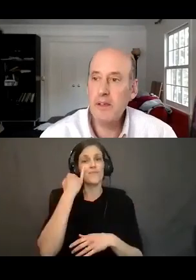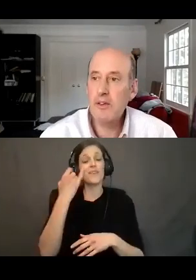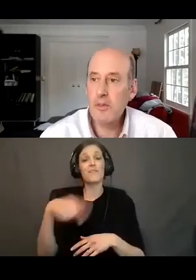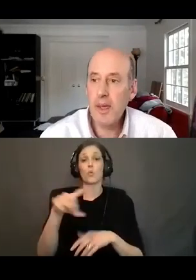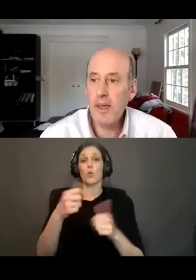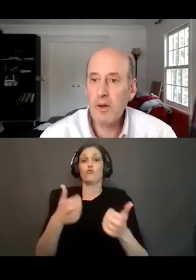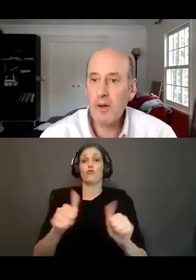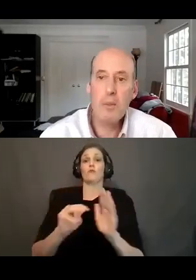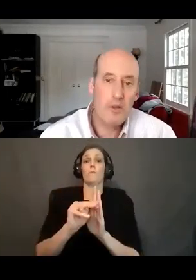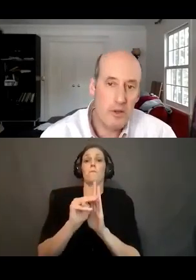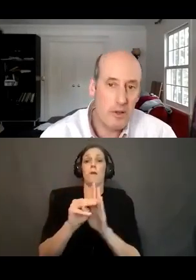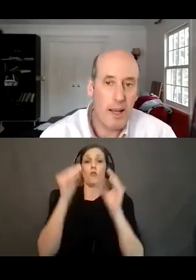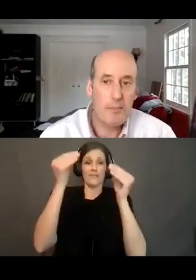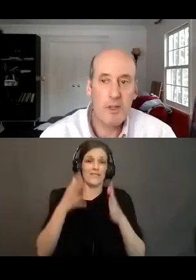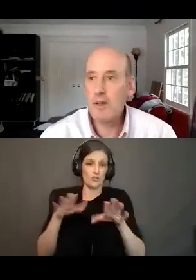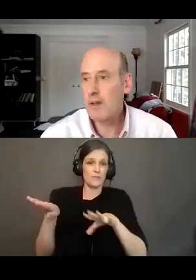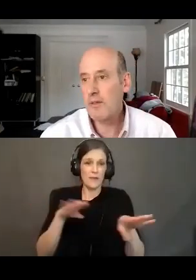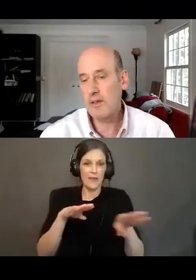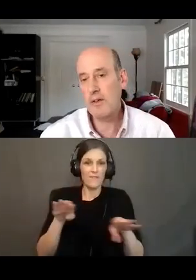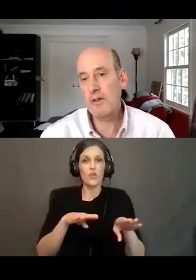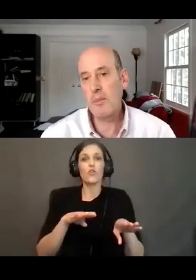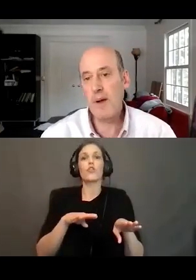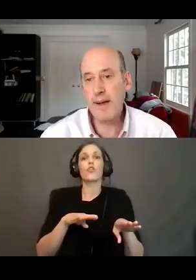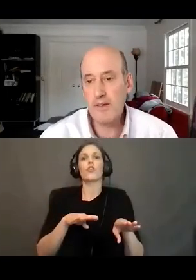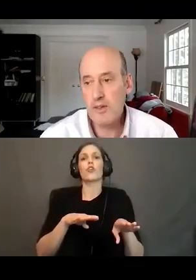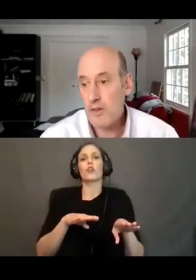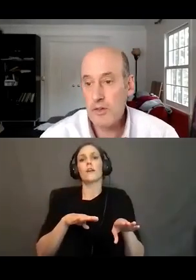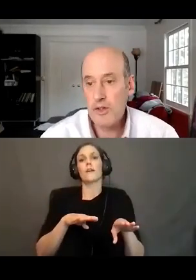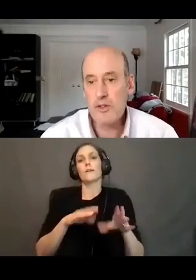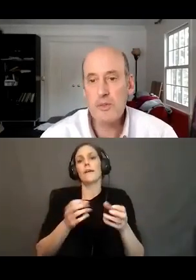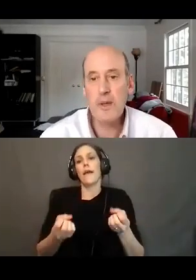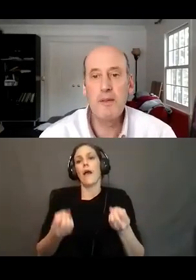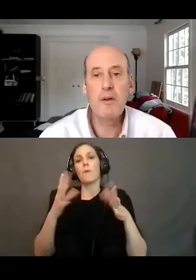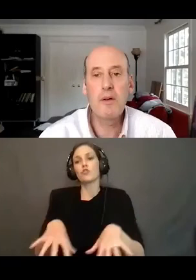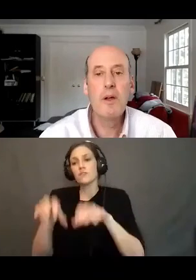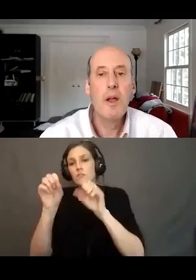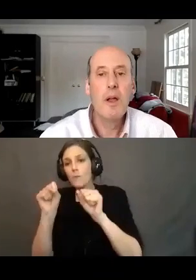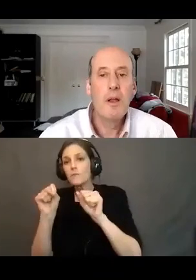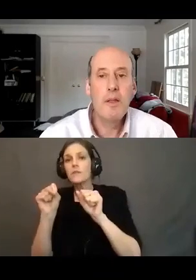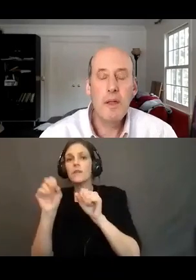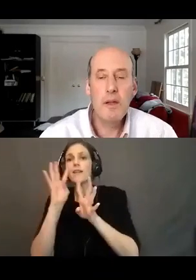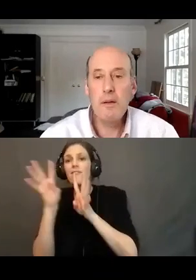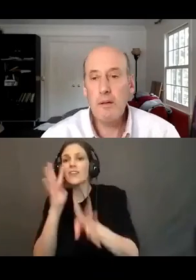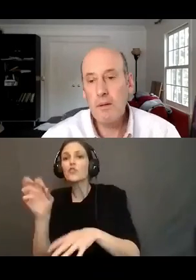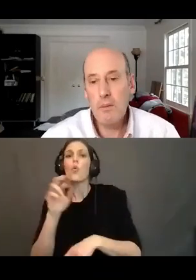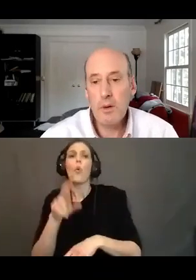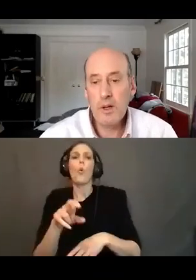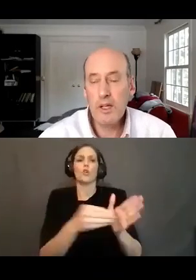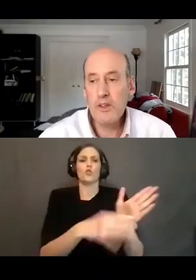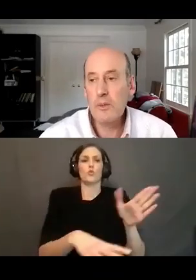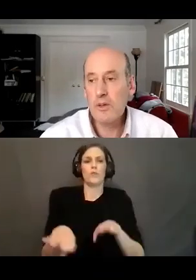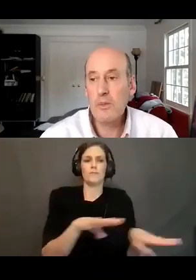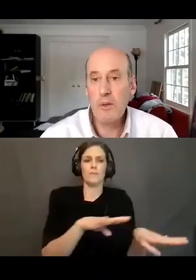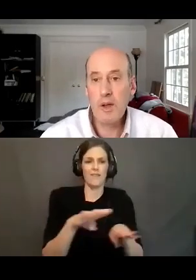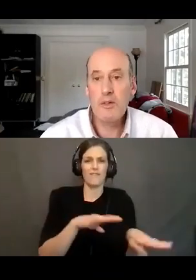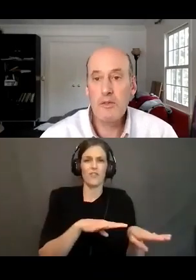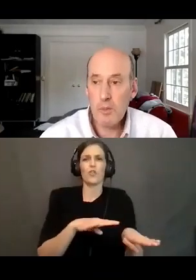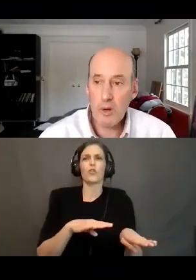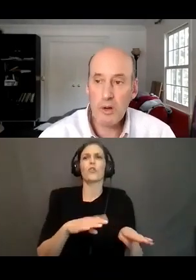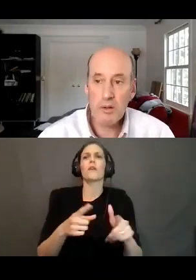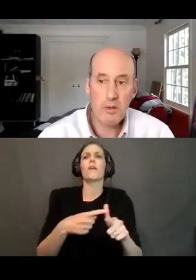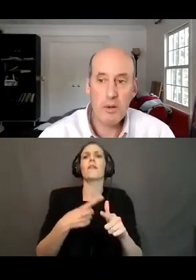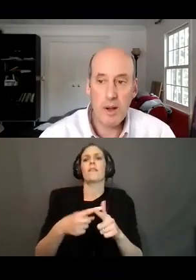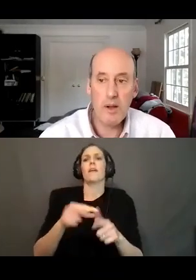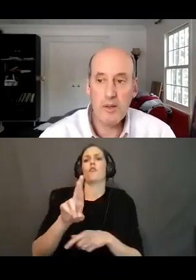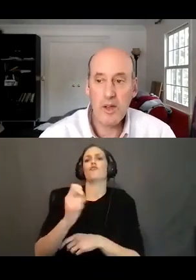a teacher's behavior, how much she adopted an innovation or her practices or a student's behavior, then we're going to get you into a regression